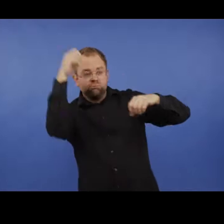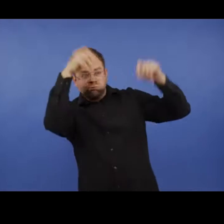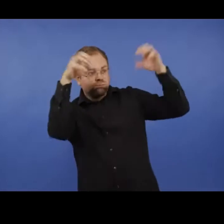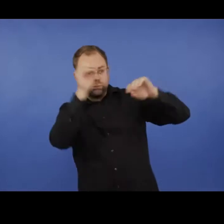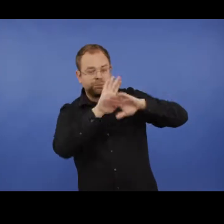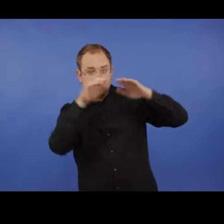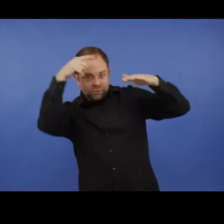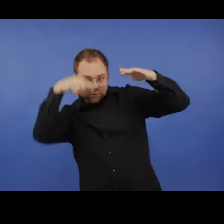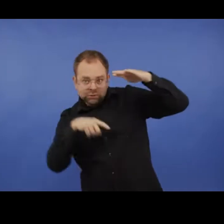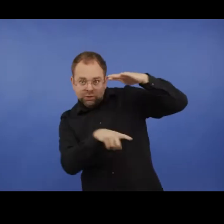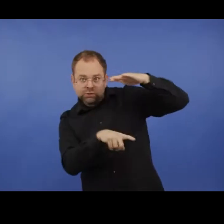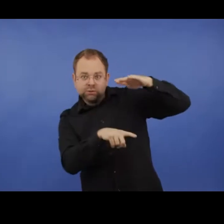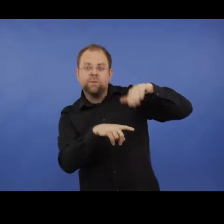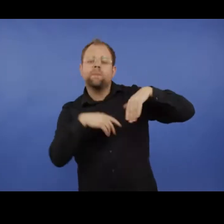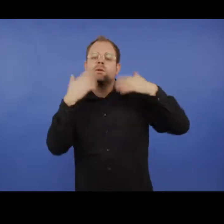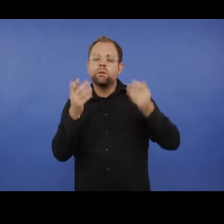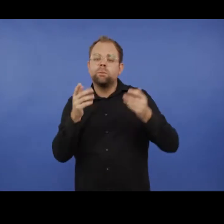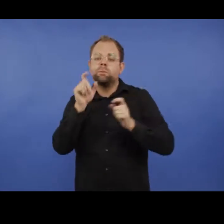to